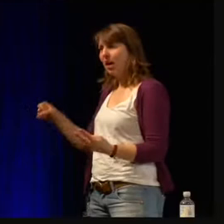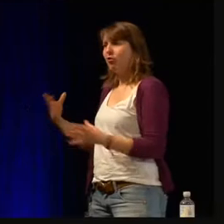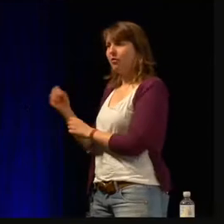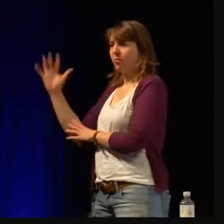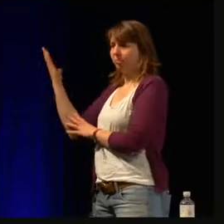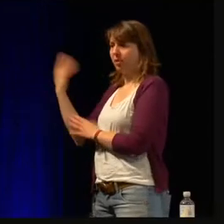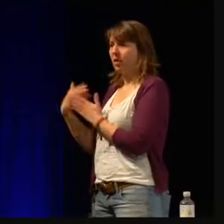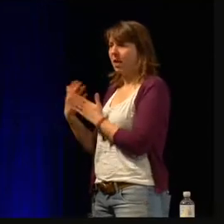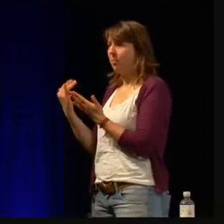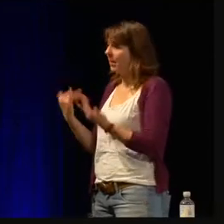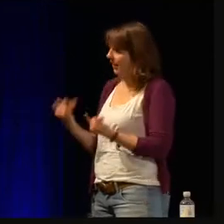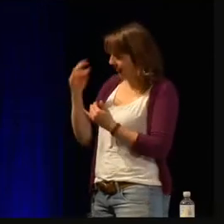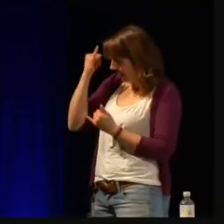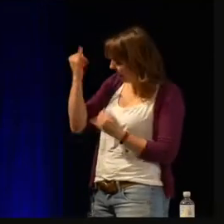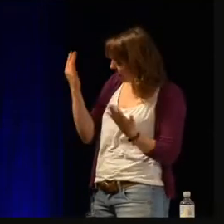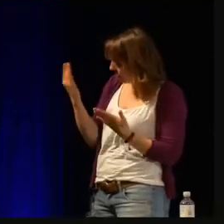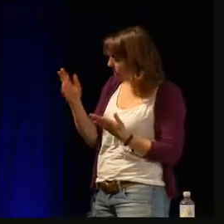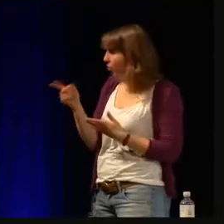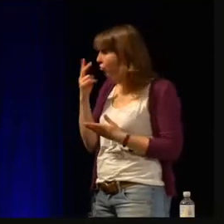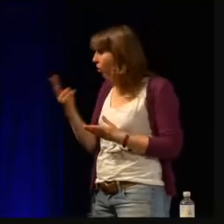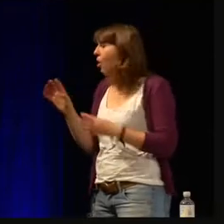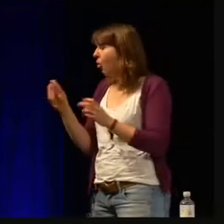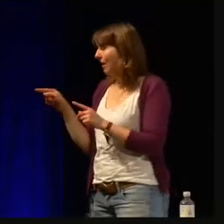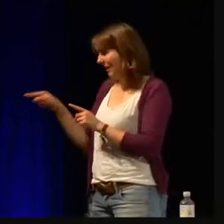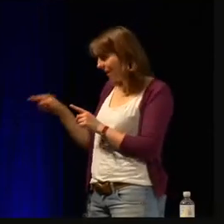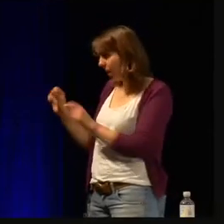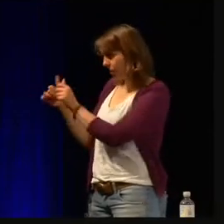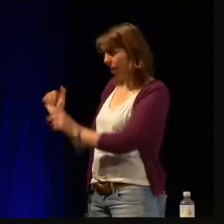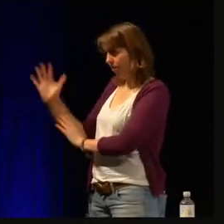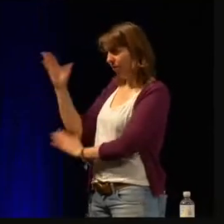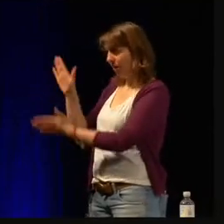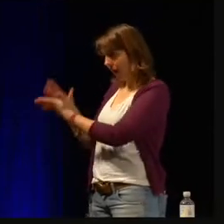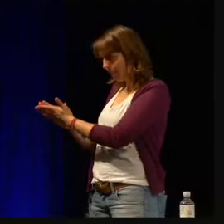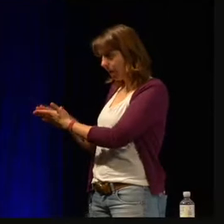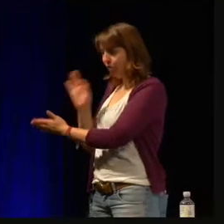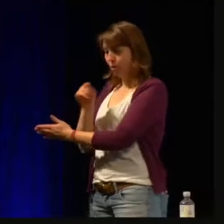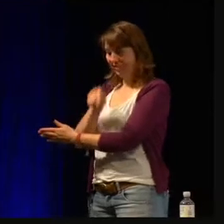too little data to actually get it to learn. And so we have